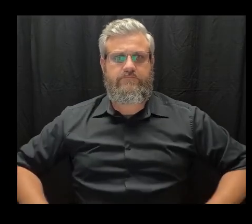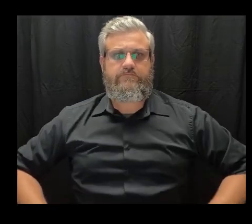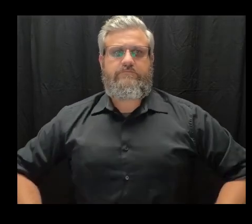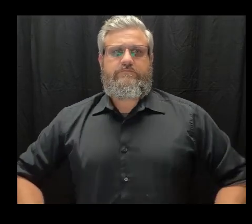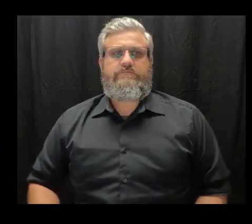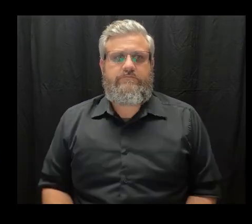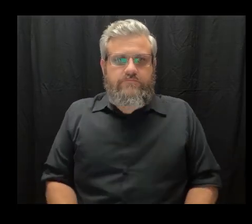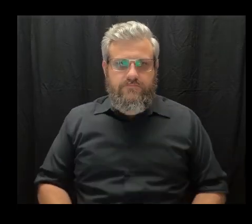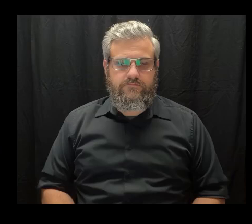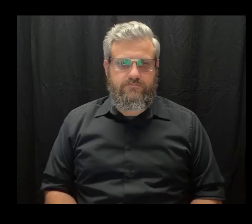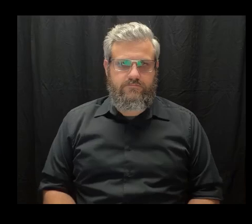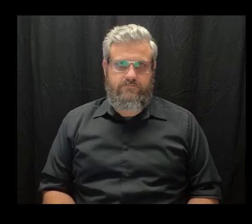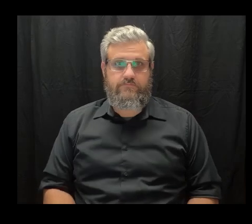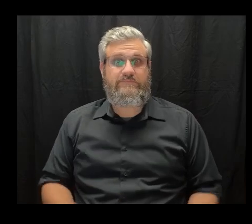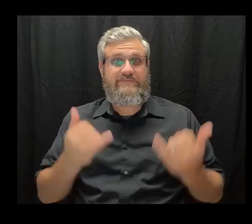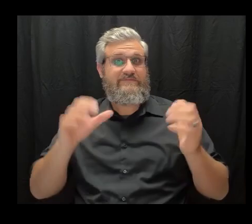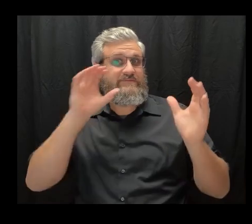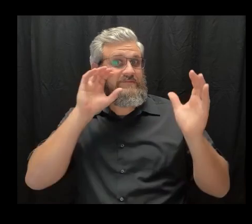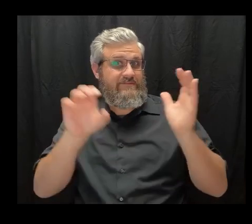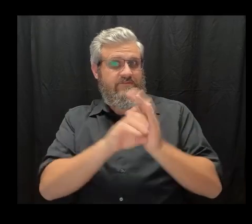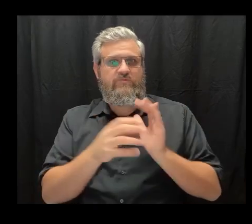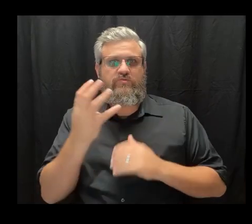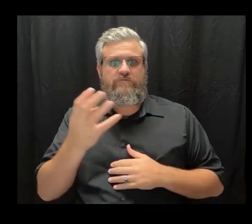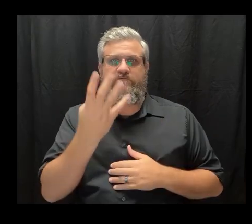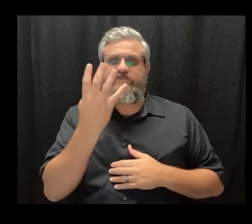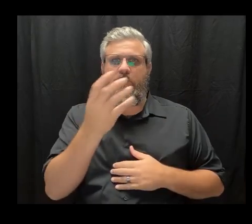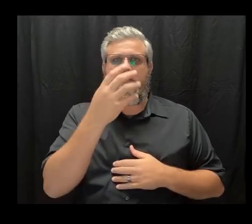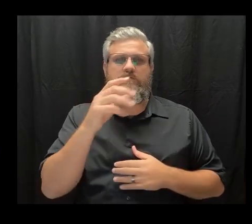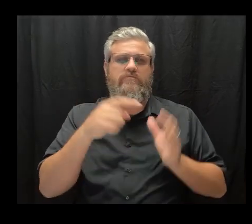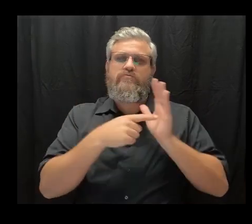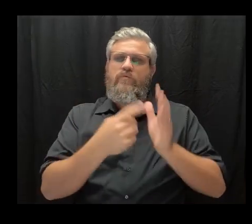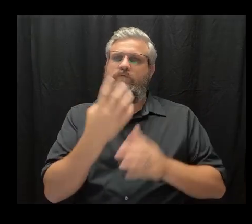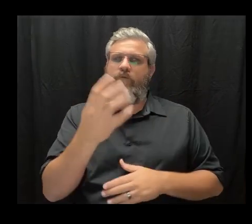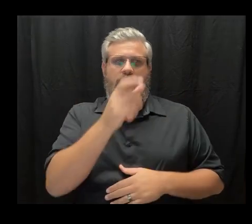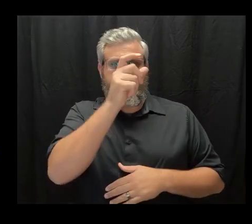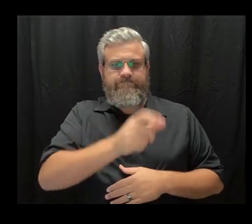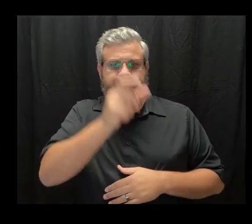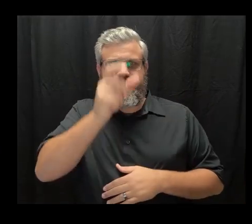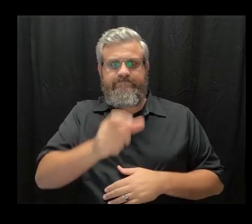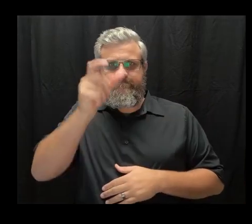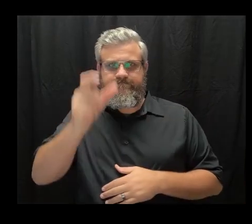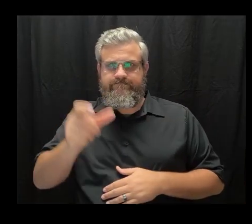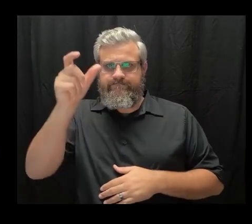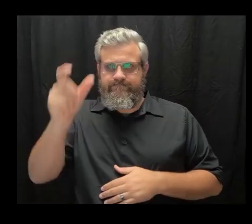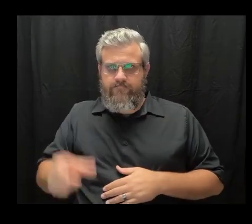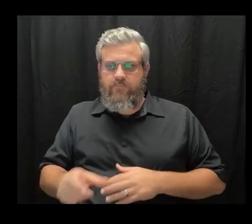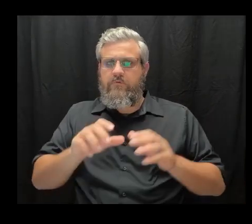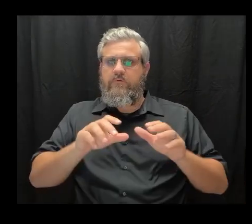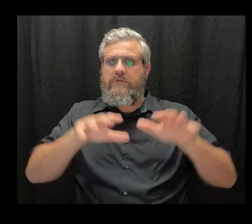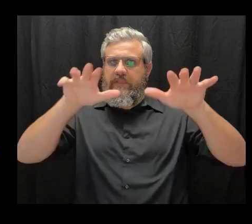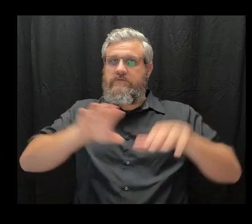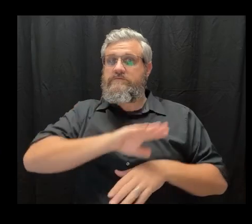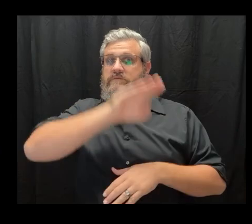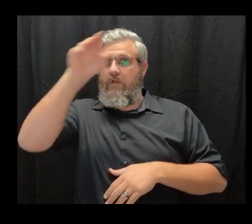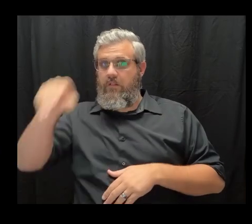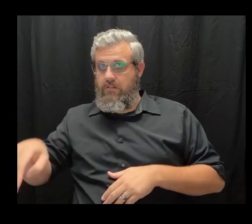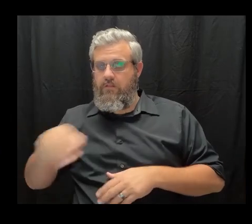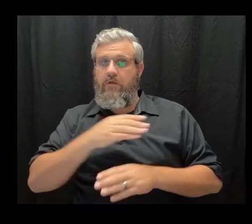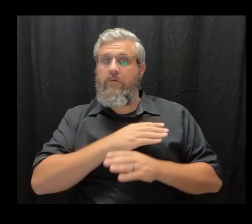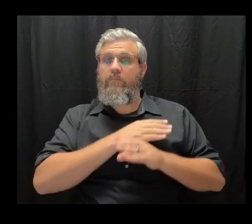This image depicts the four phases of de-escalation cycle: prevention, escalation,